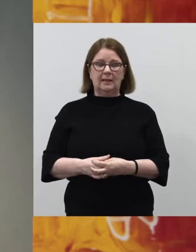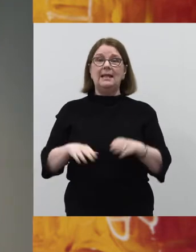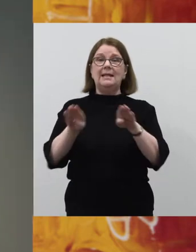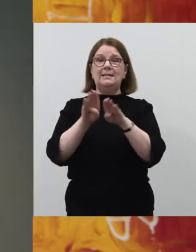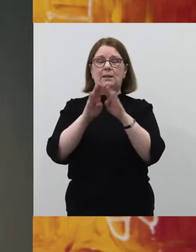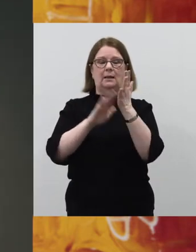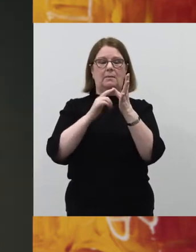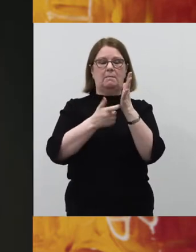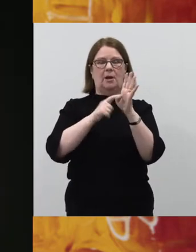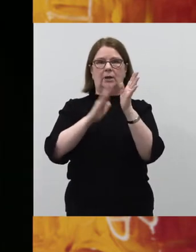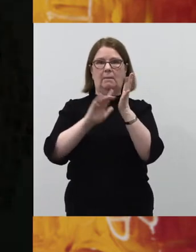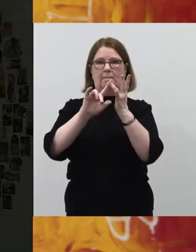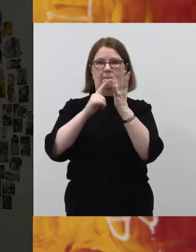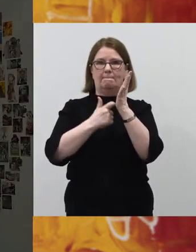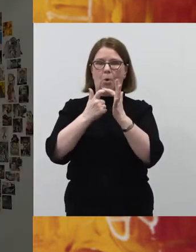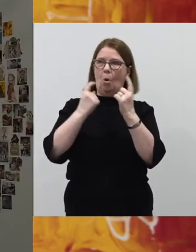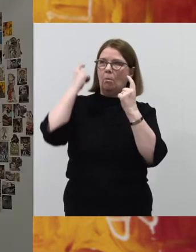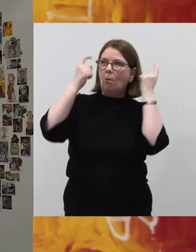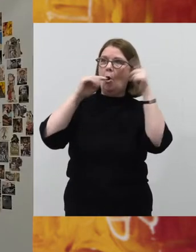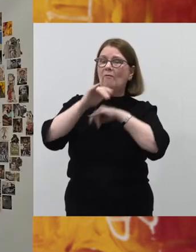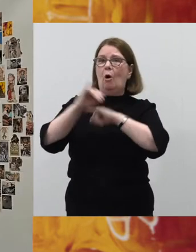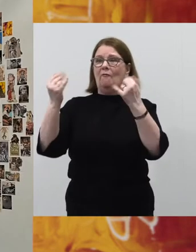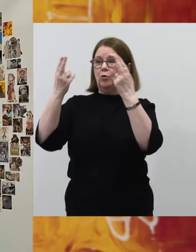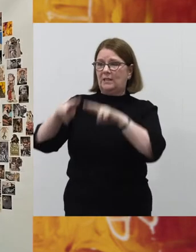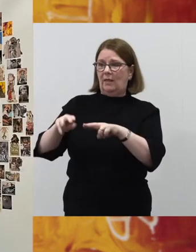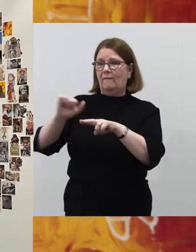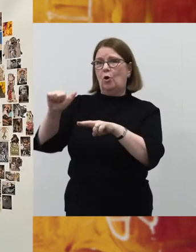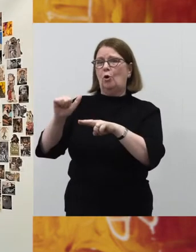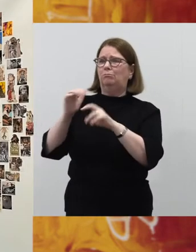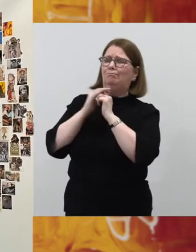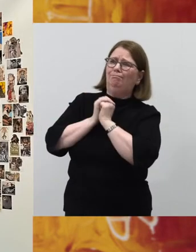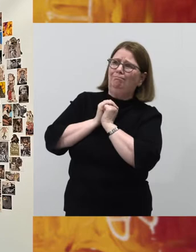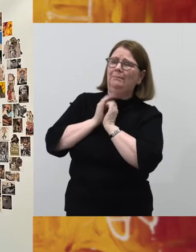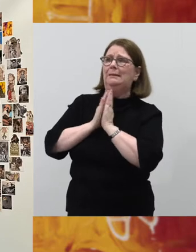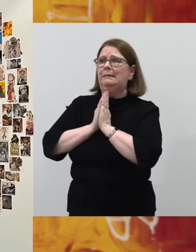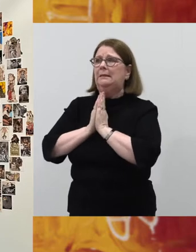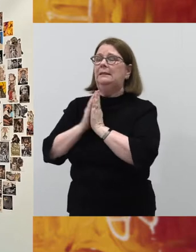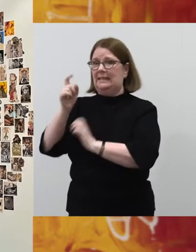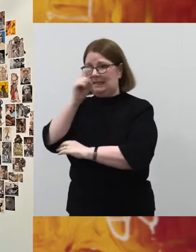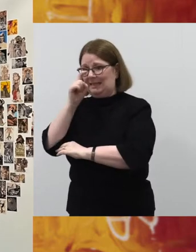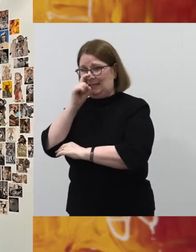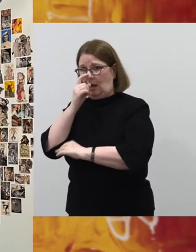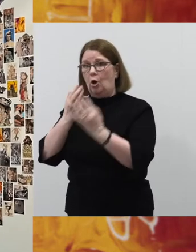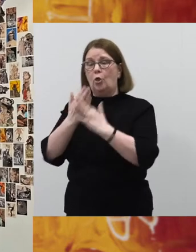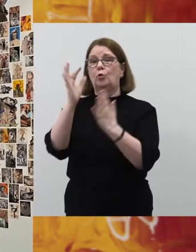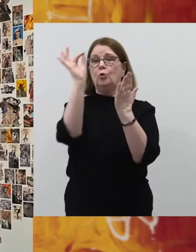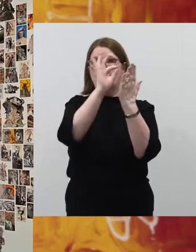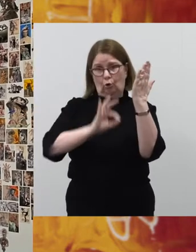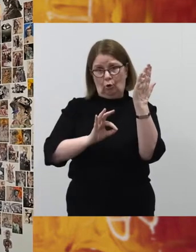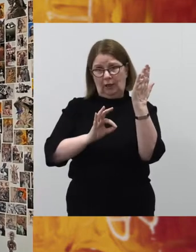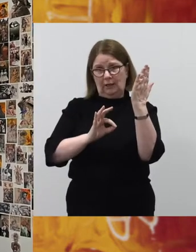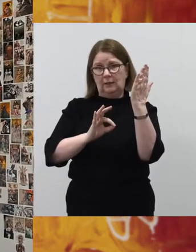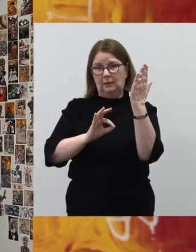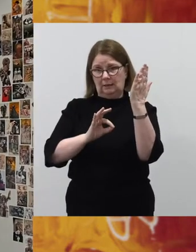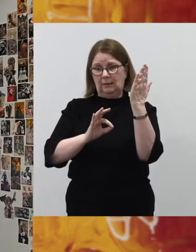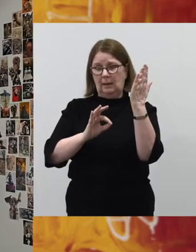The Dark Side exhibition explored how 14 artists use their creative practice as a mechanism to comprehend their